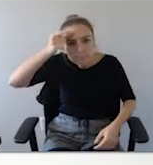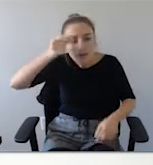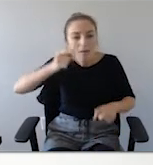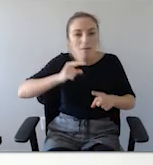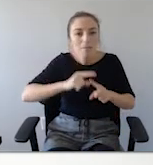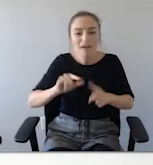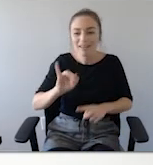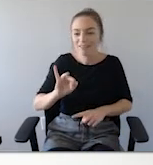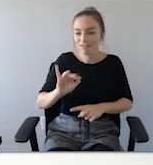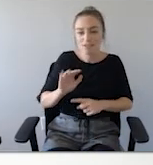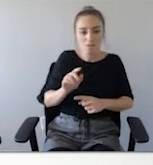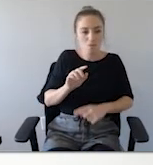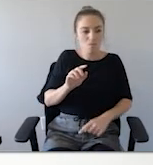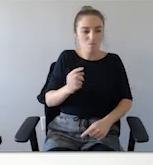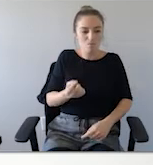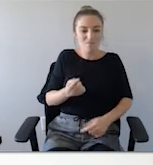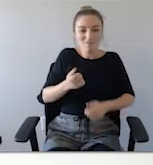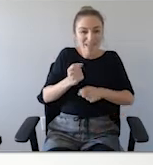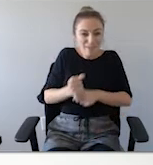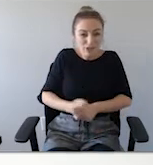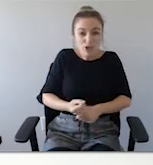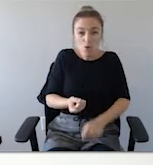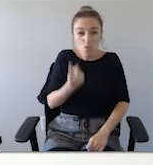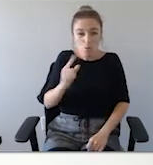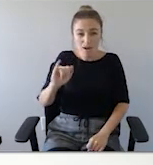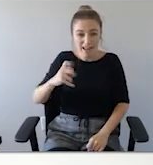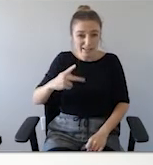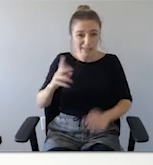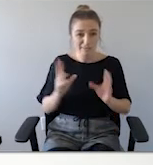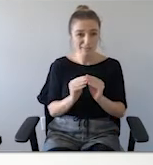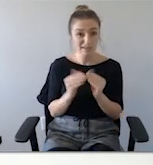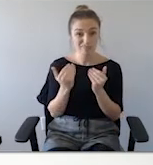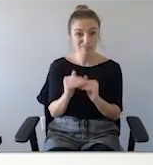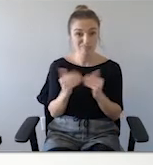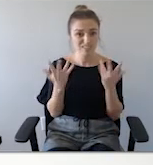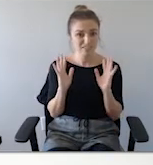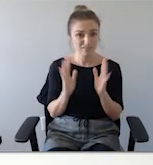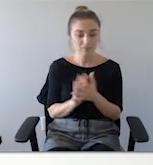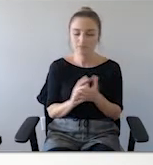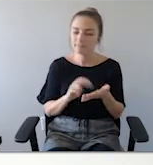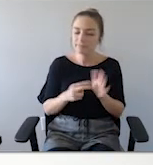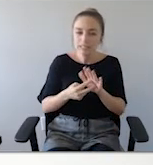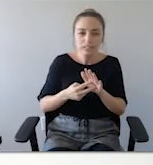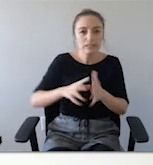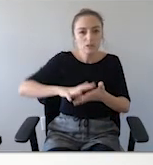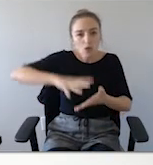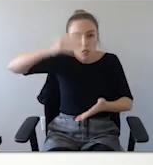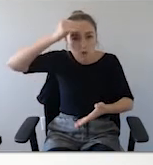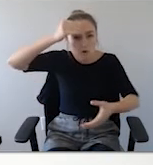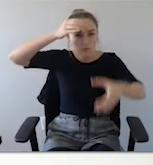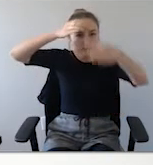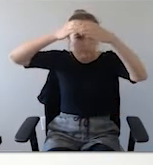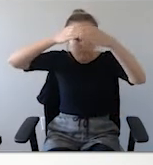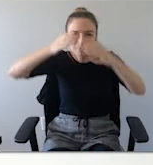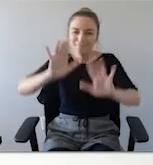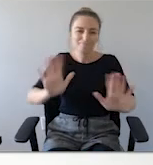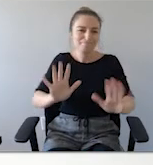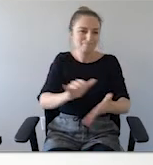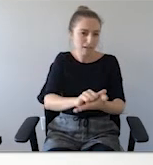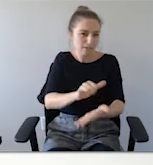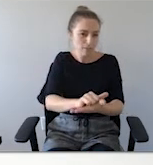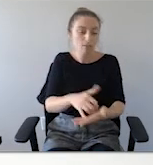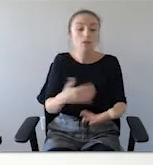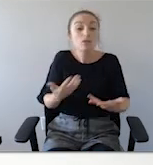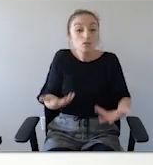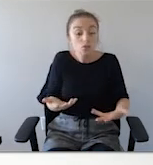year, really not going to gain that much information. So when you have opportunities to jump on committees,